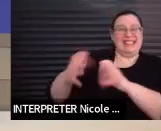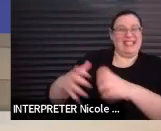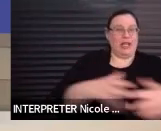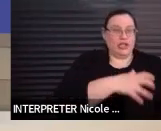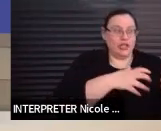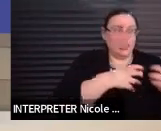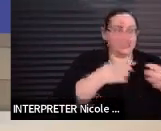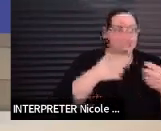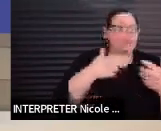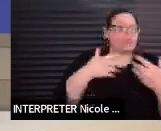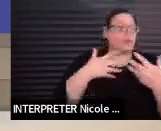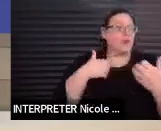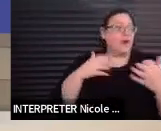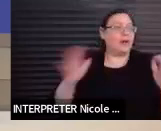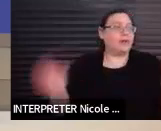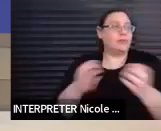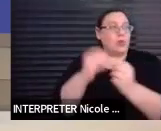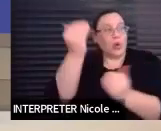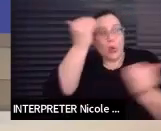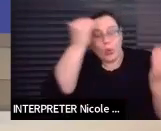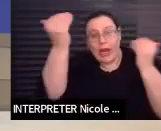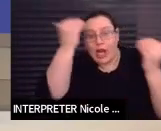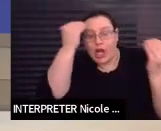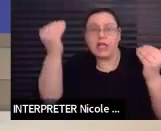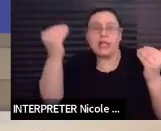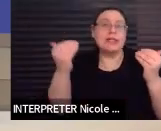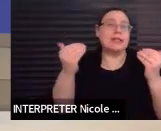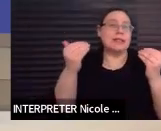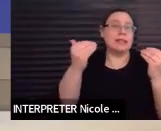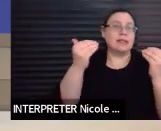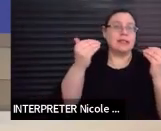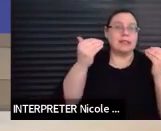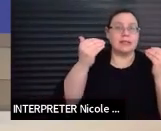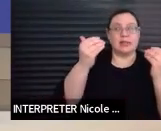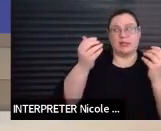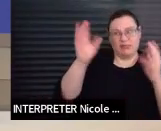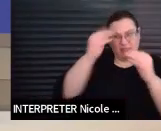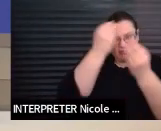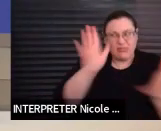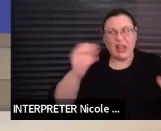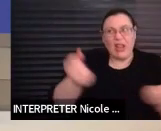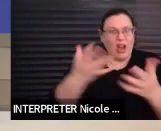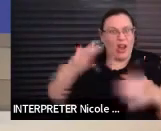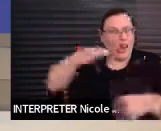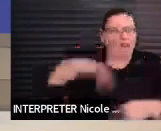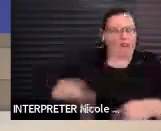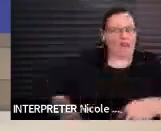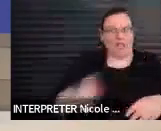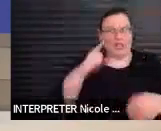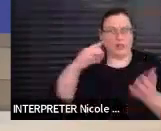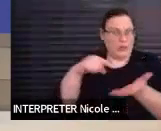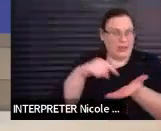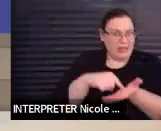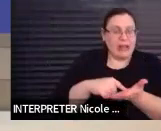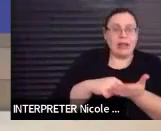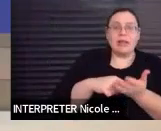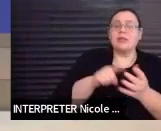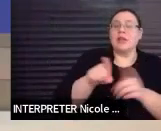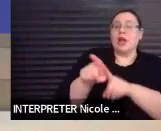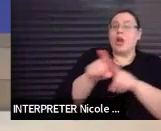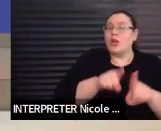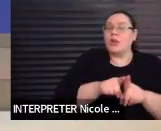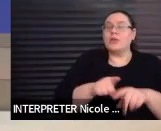the awareness, hey, everybody, like there is a lot of advantages for doing this, and also create a